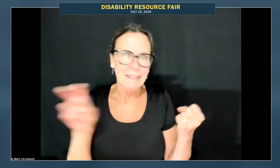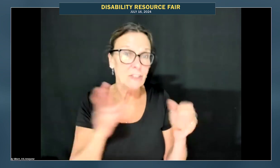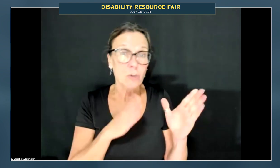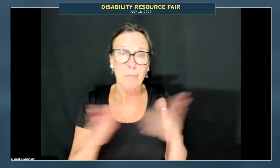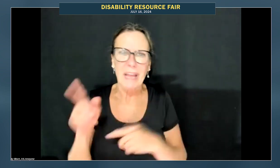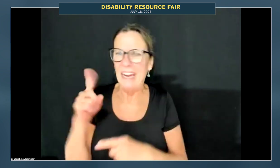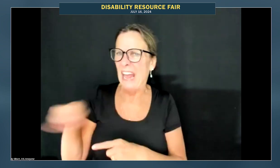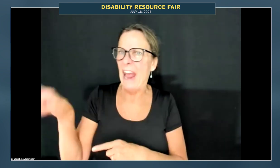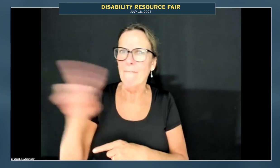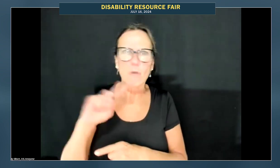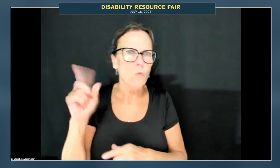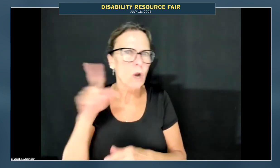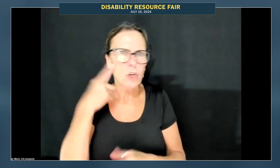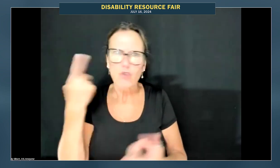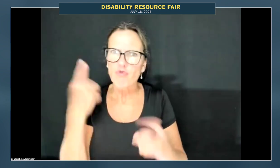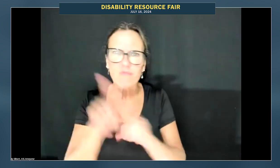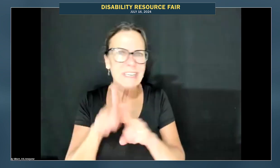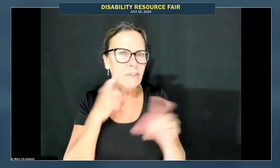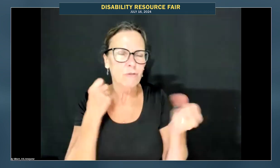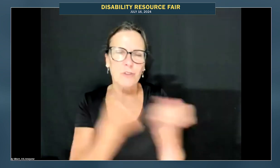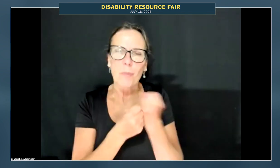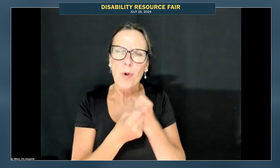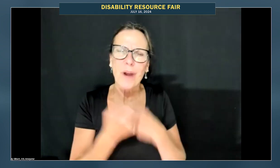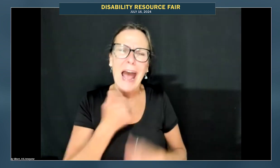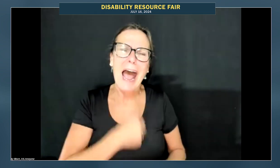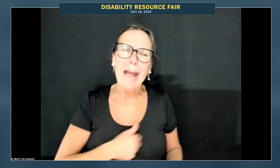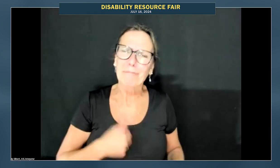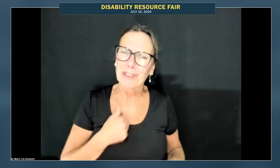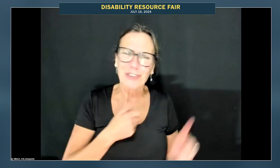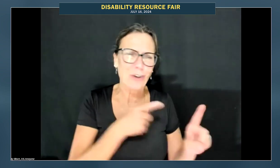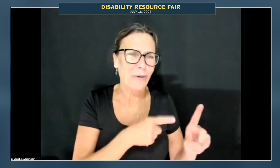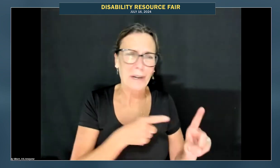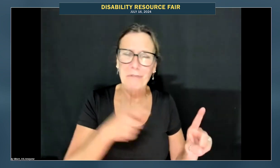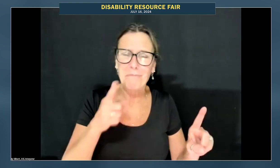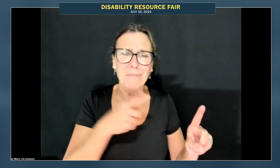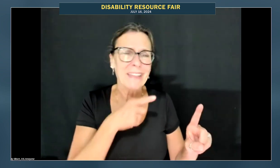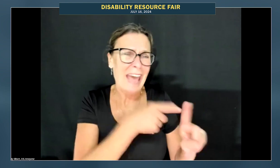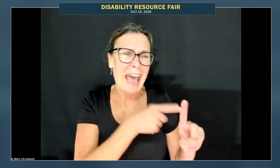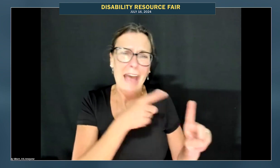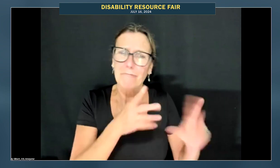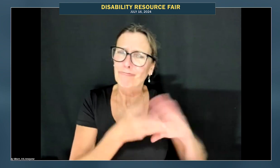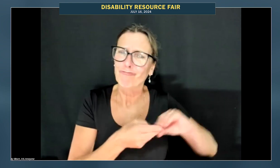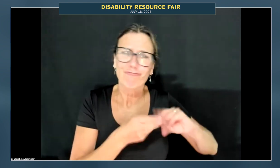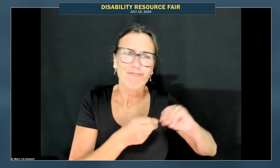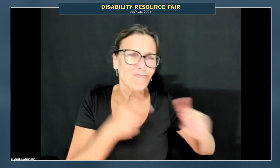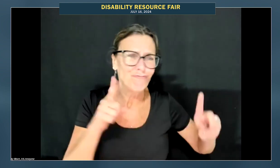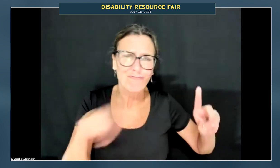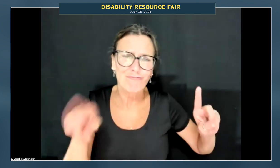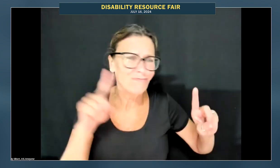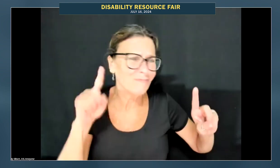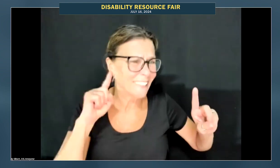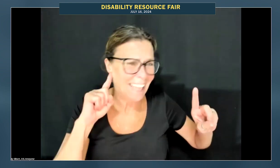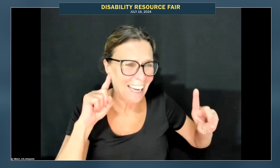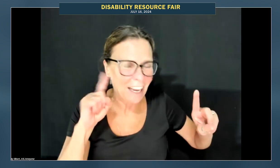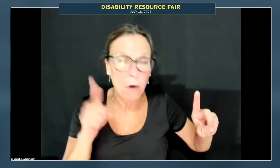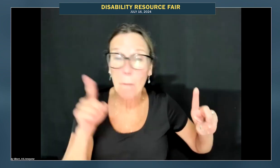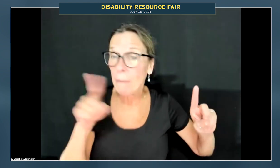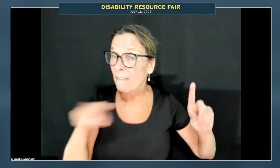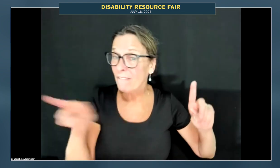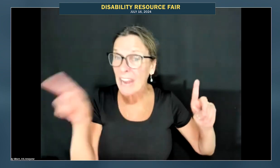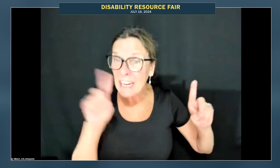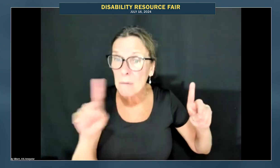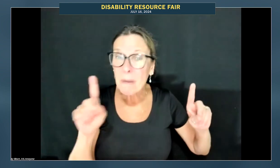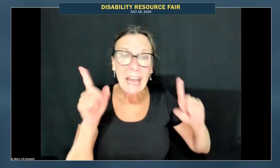support it. And so, sorry that Christos is not able to speak with us today, but if anybody has any questions about